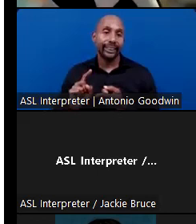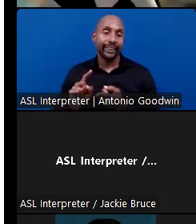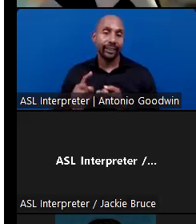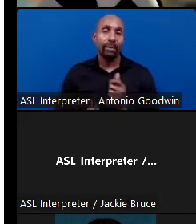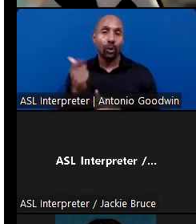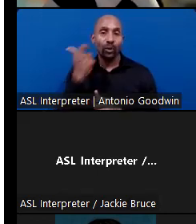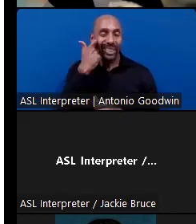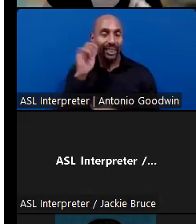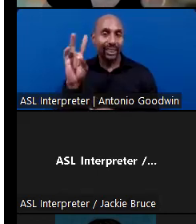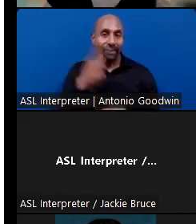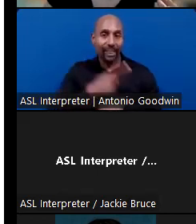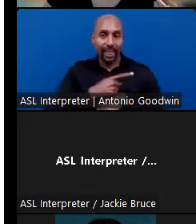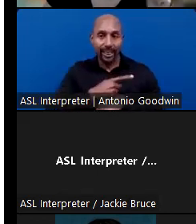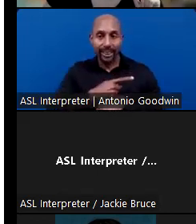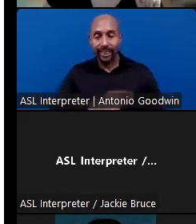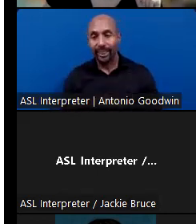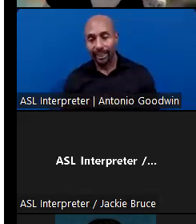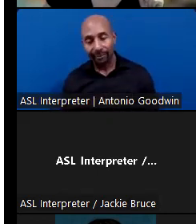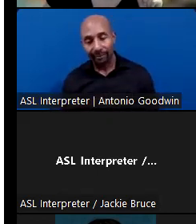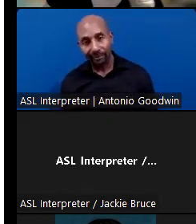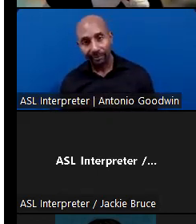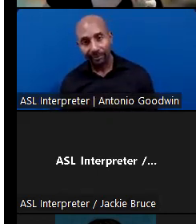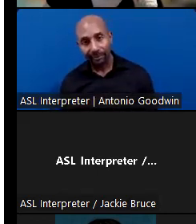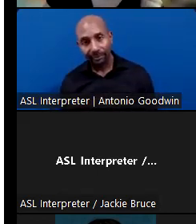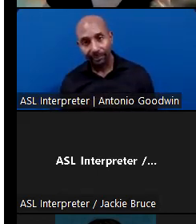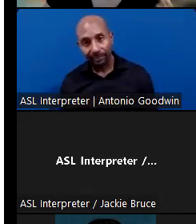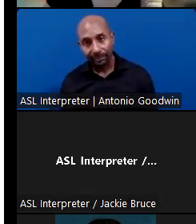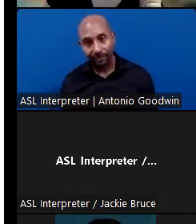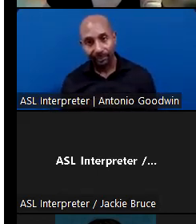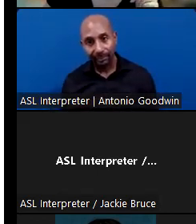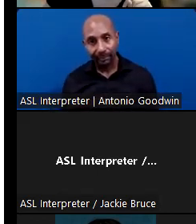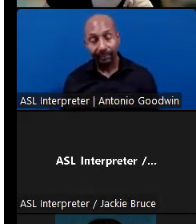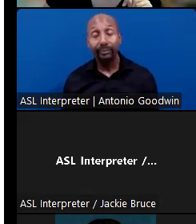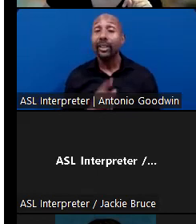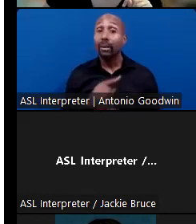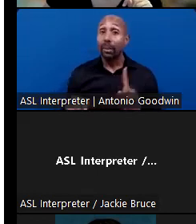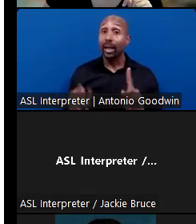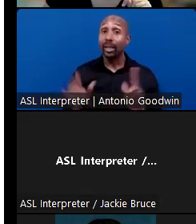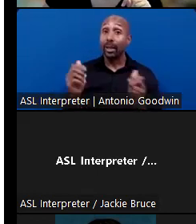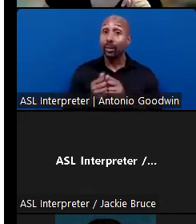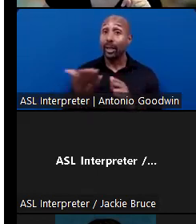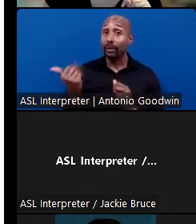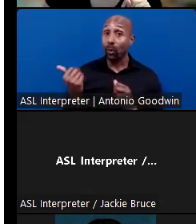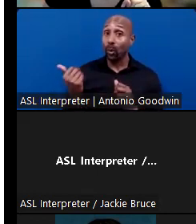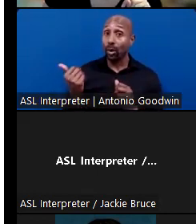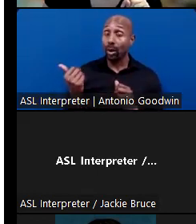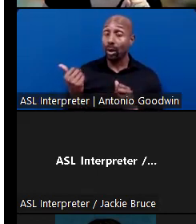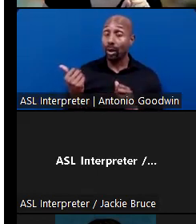what I noted was the last presentation I did, the hospitalization rate has increased. So,